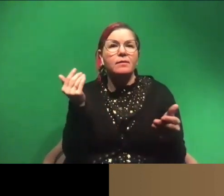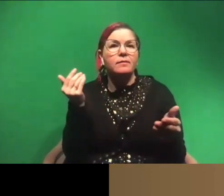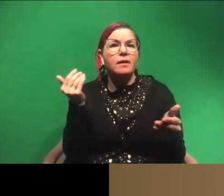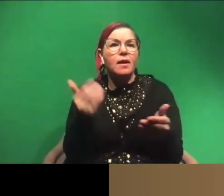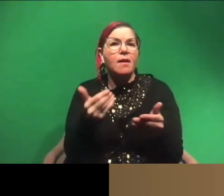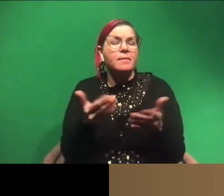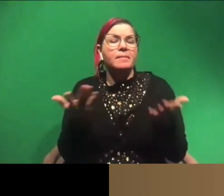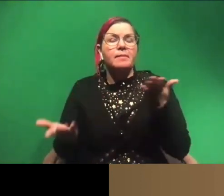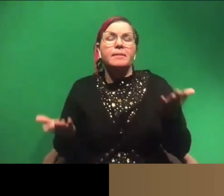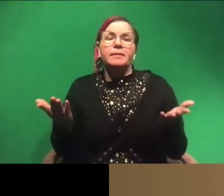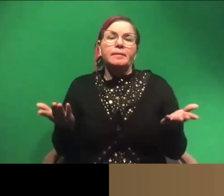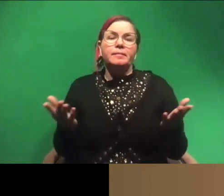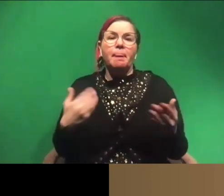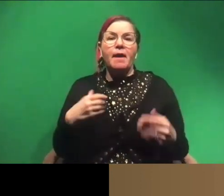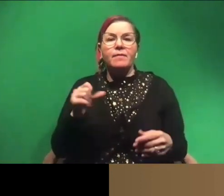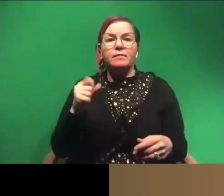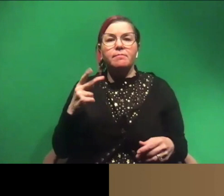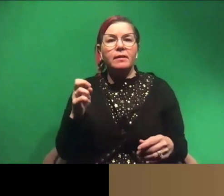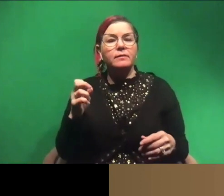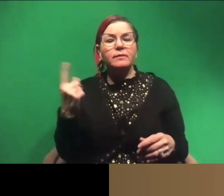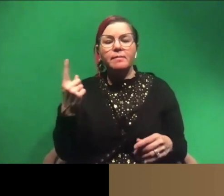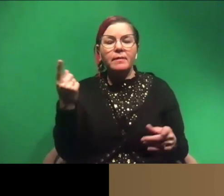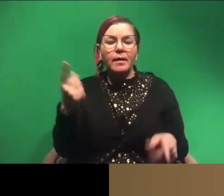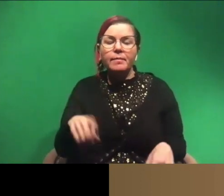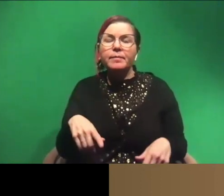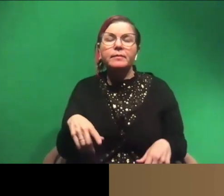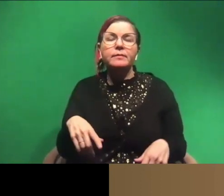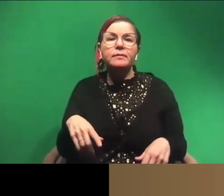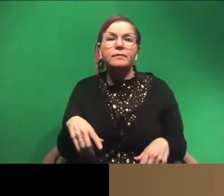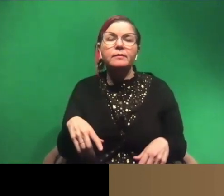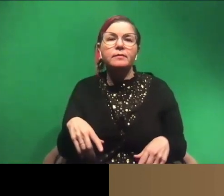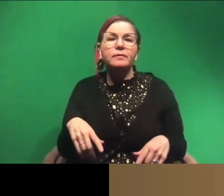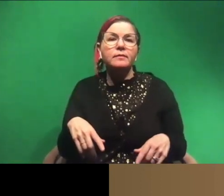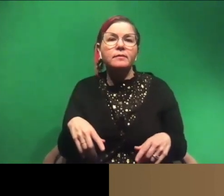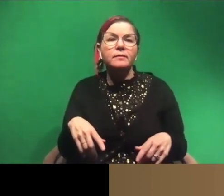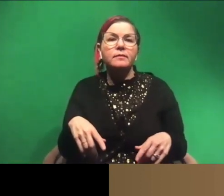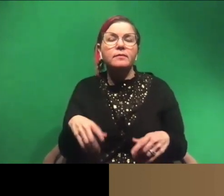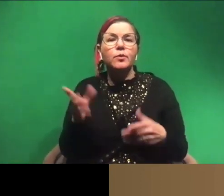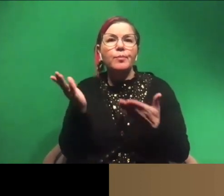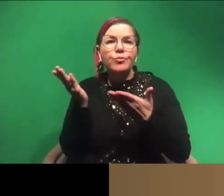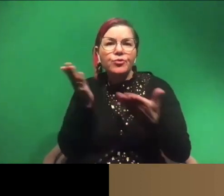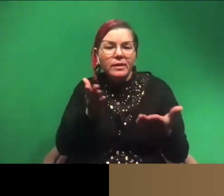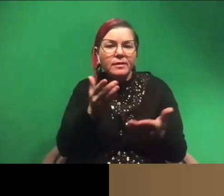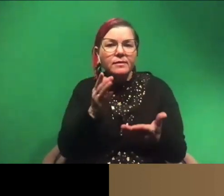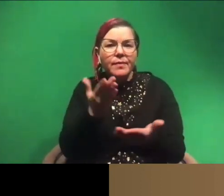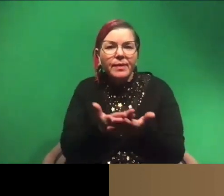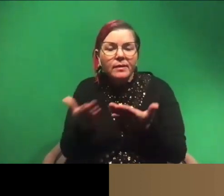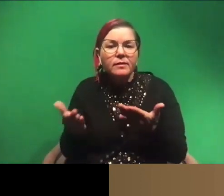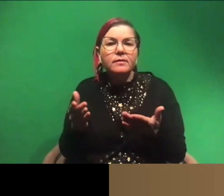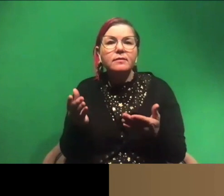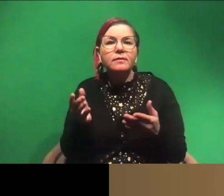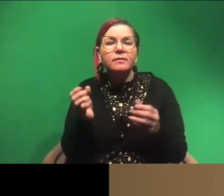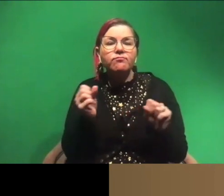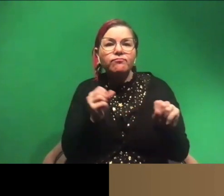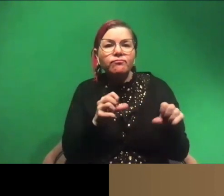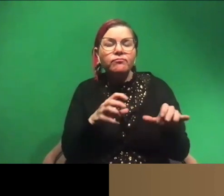be a SpaceX Dragon capsule that's going to come with some supplies, or maybe, and so